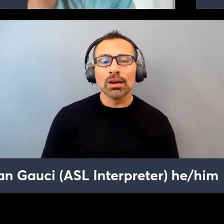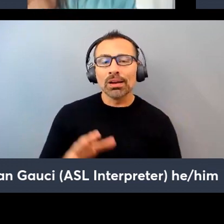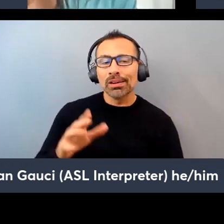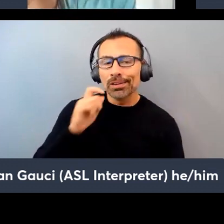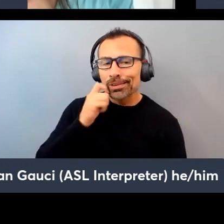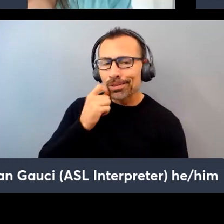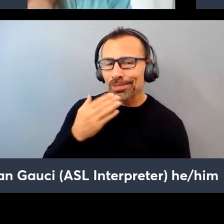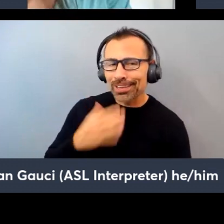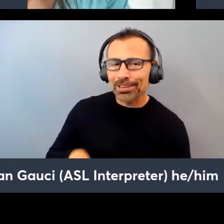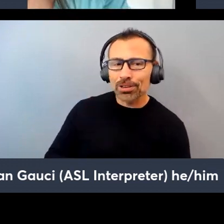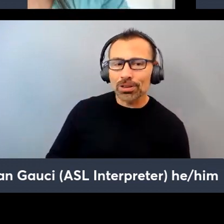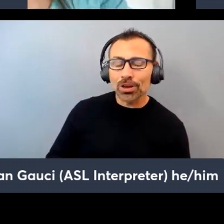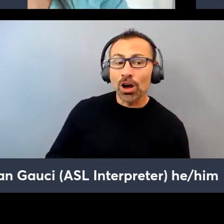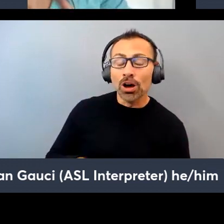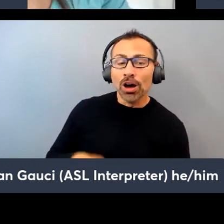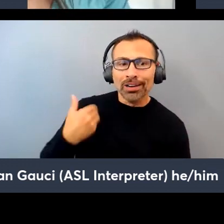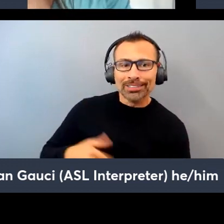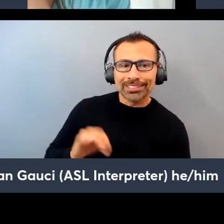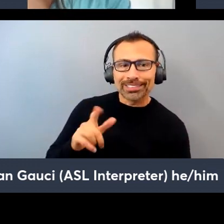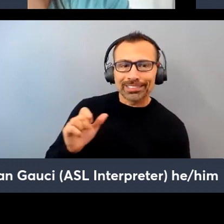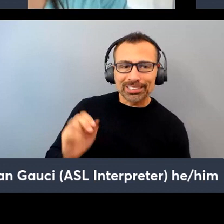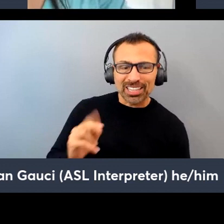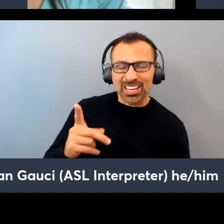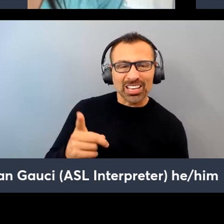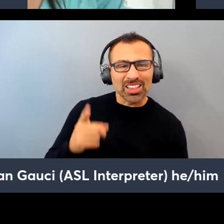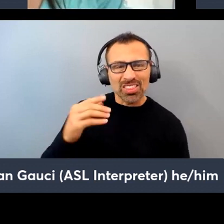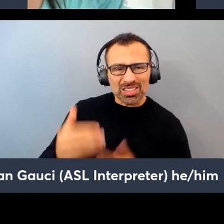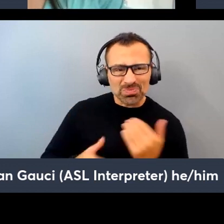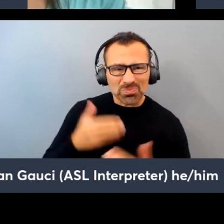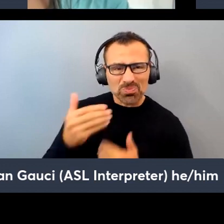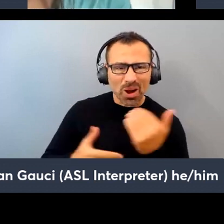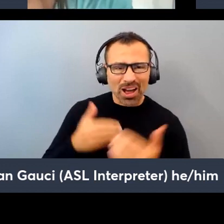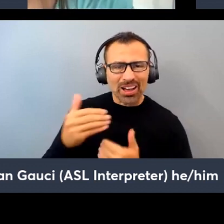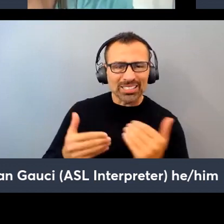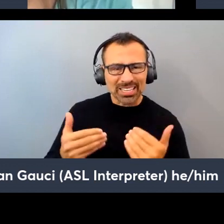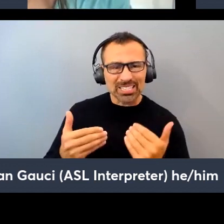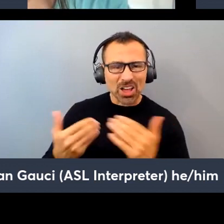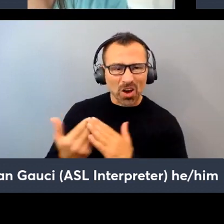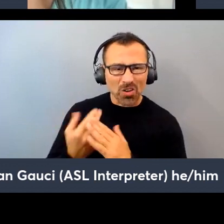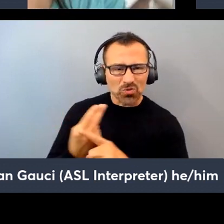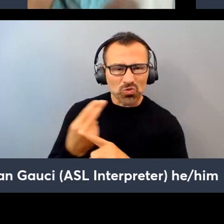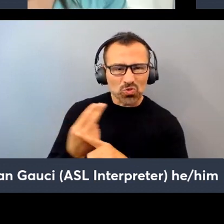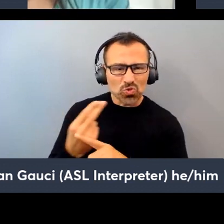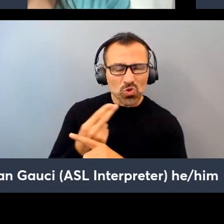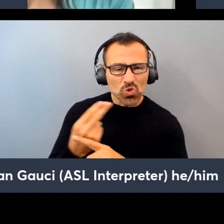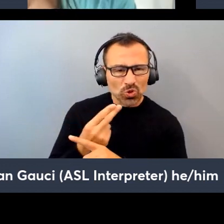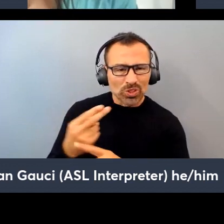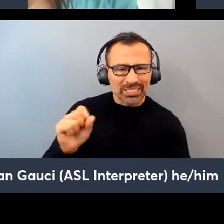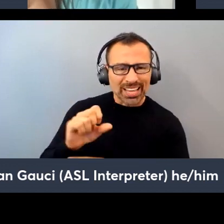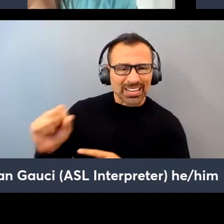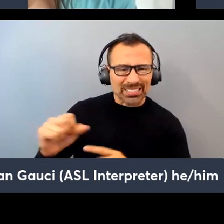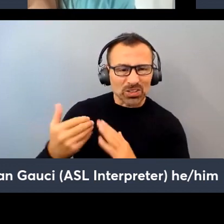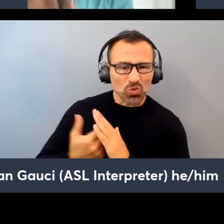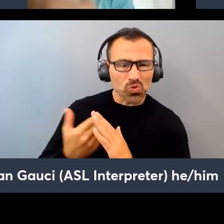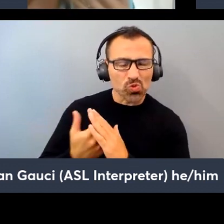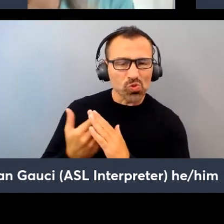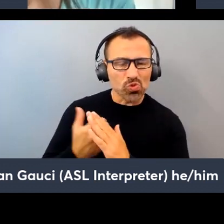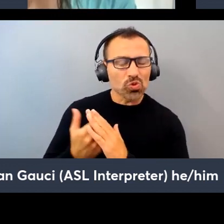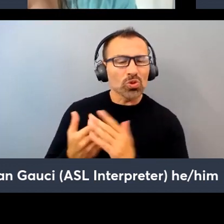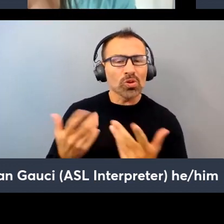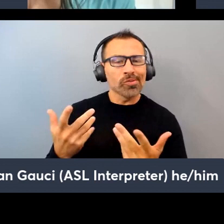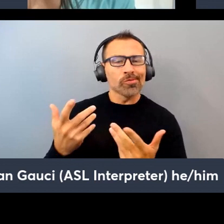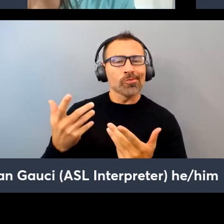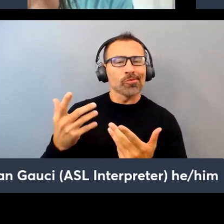you were going through this process of onboarding onto StackSets, and if there's anything you're thinking about now that you would maybe